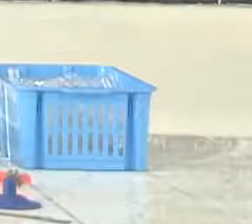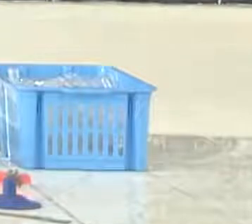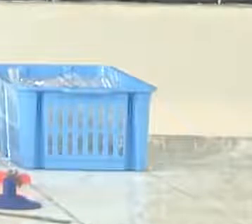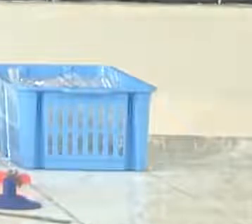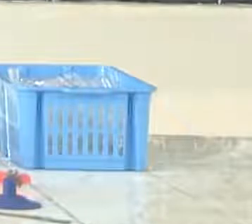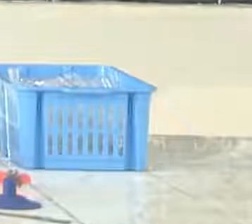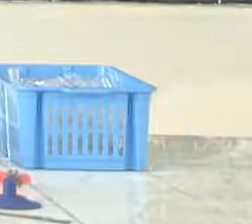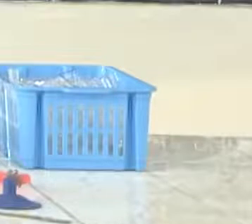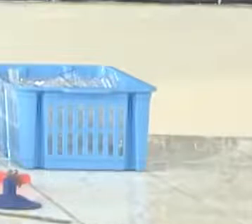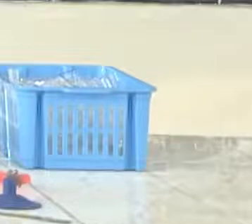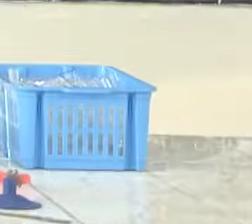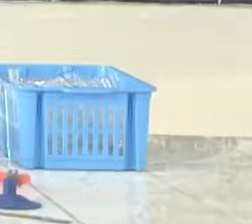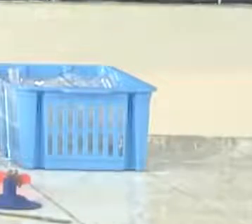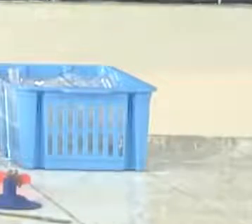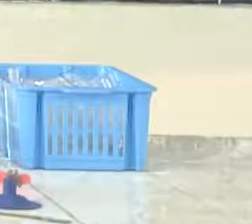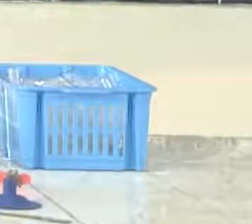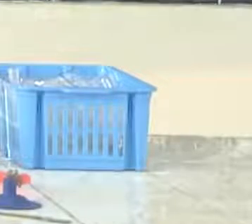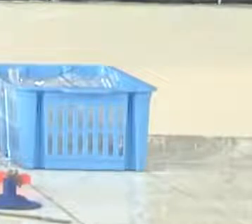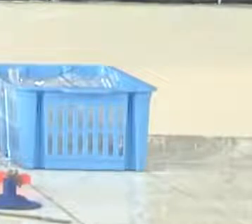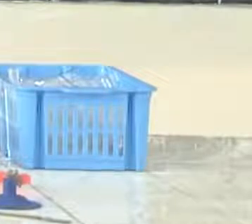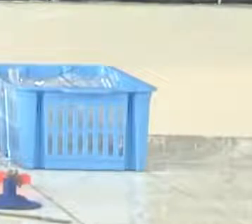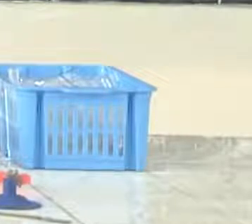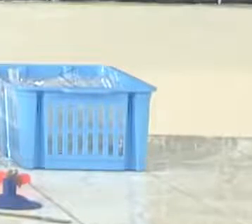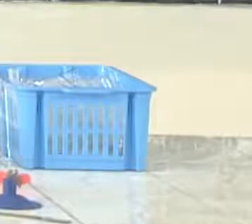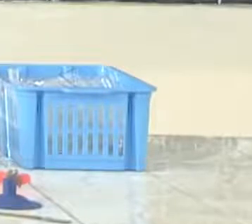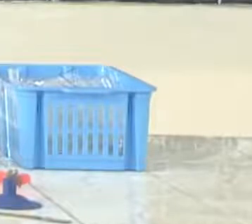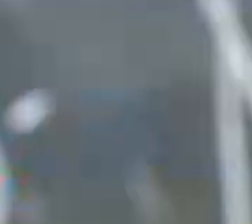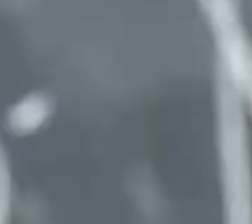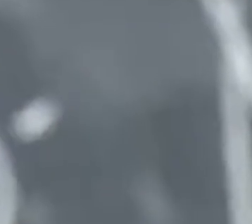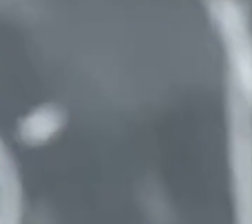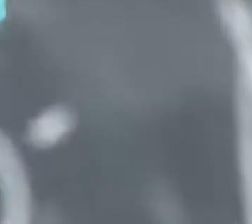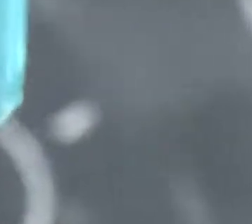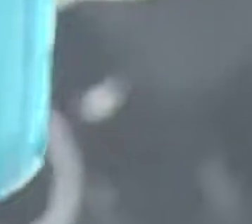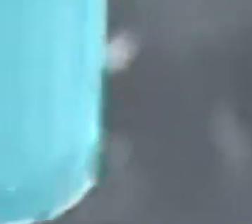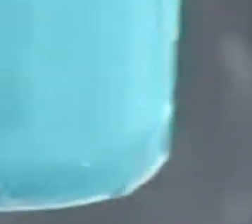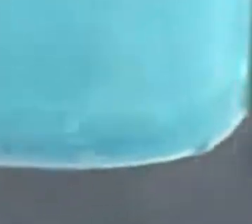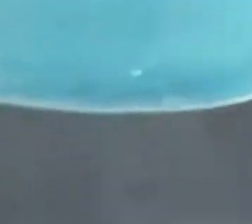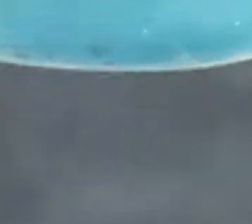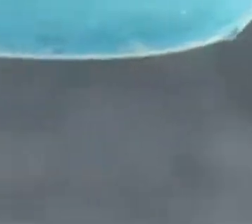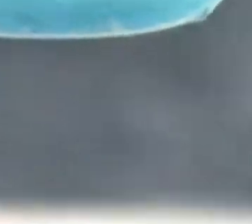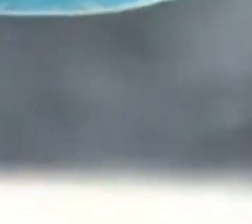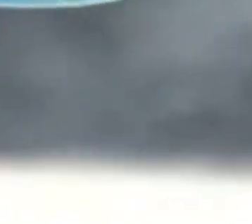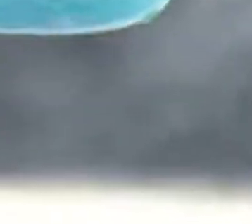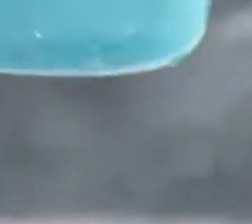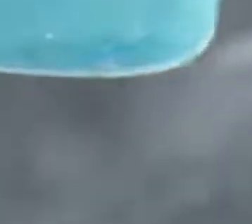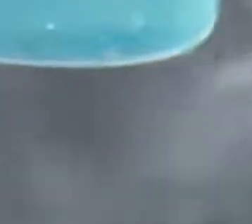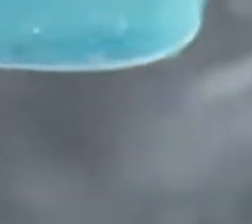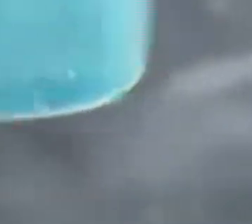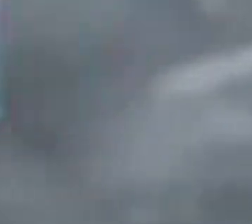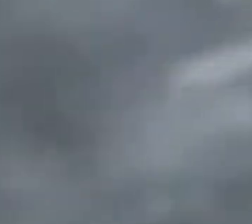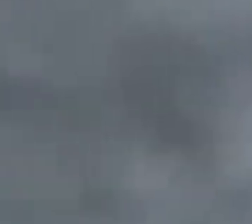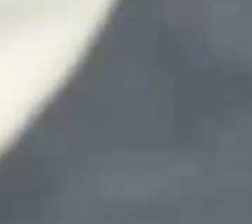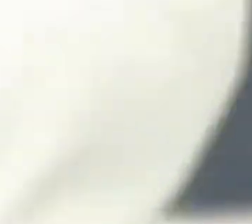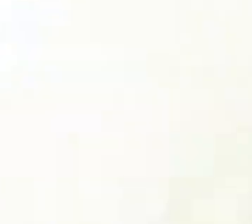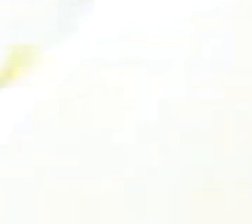So even when you look at this substance, here there are some particles here. This one